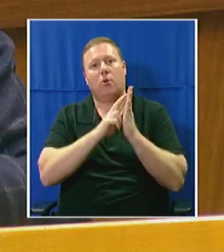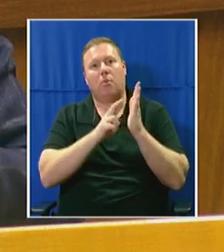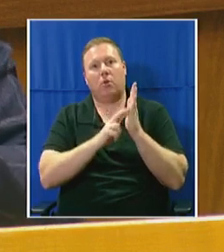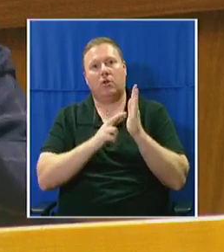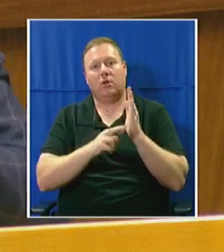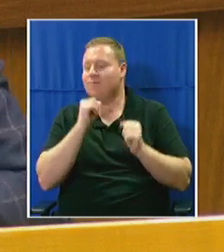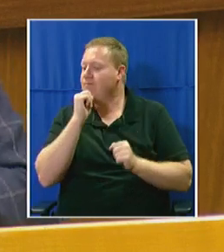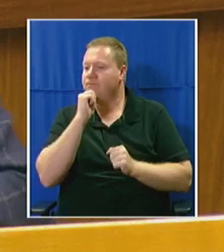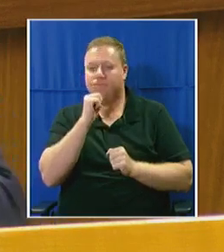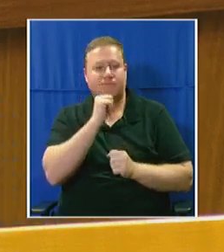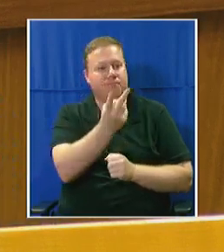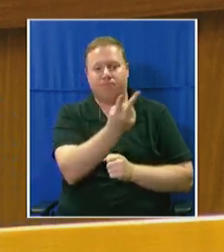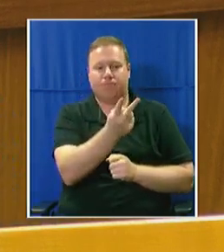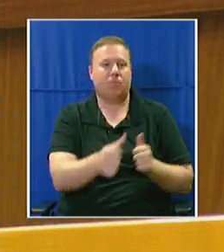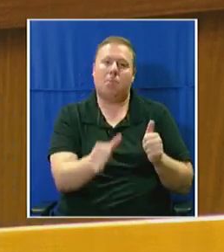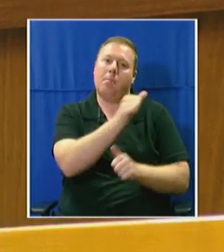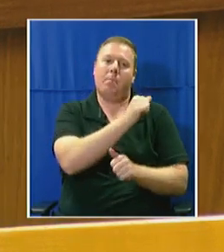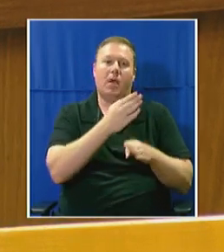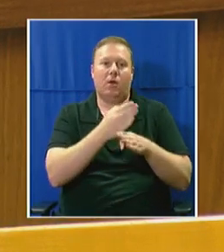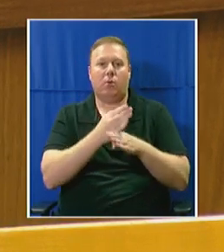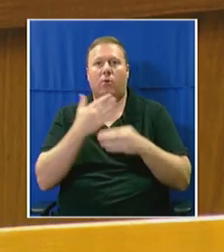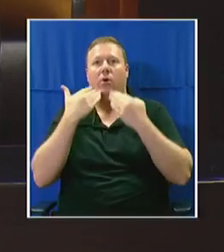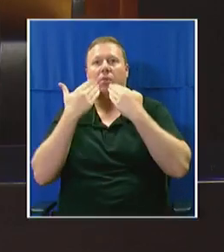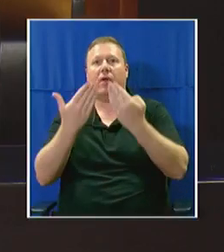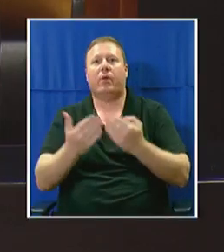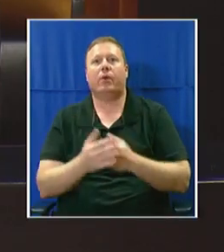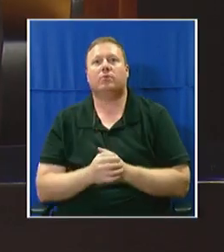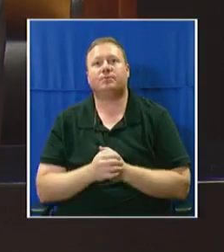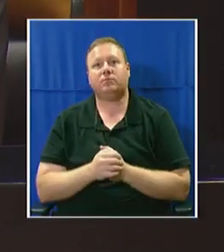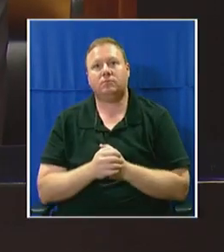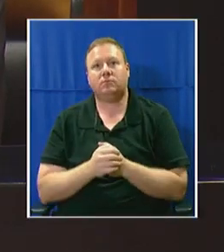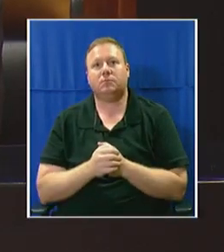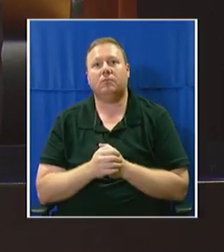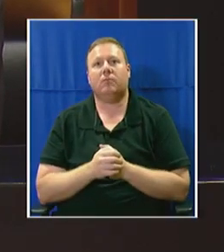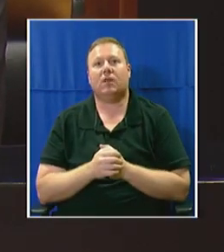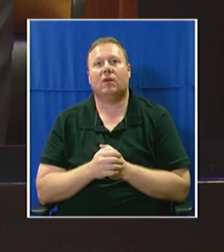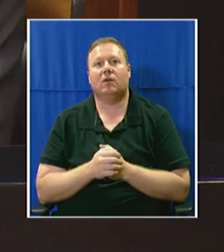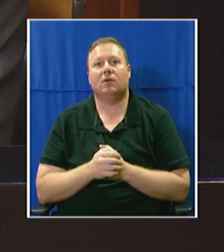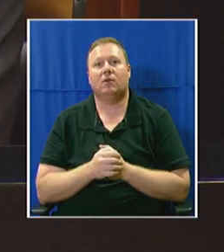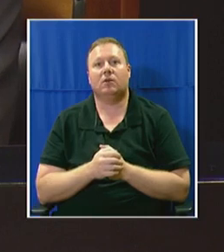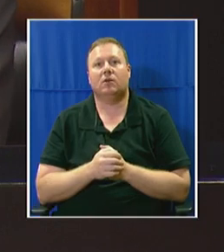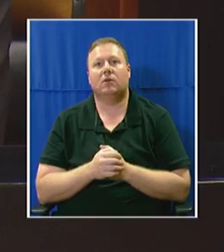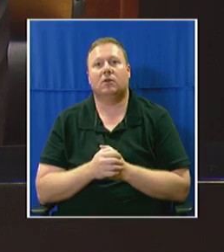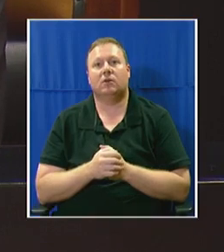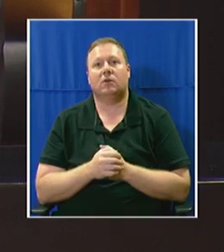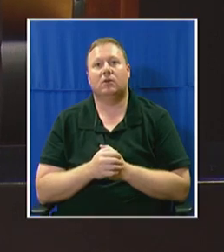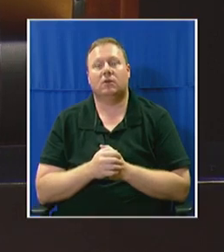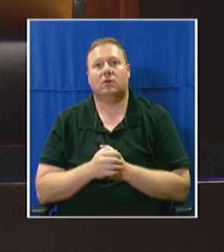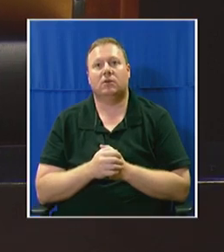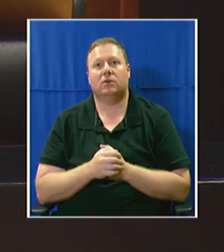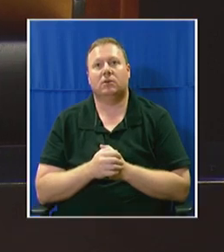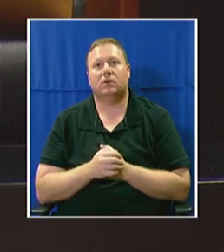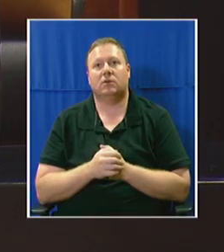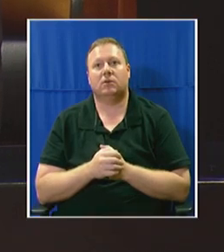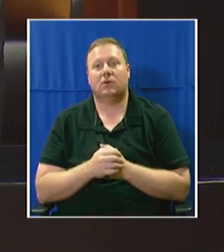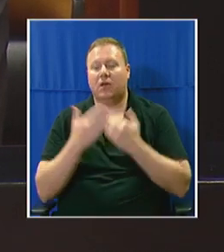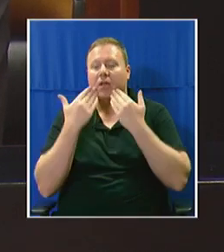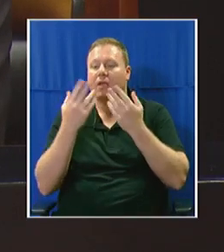all the facts before us as a committee and in the interest of having a national Prosecuting Authority which functions properly and is